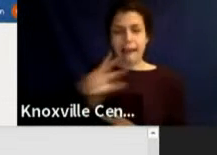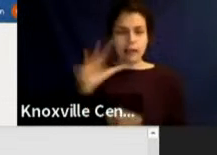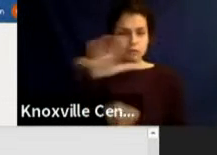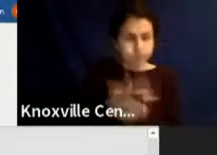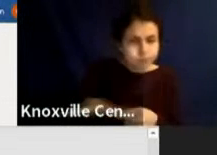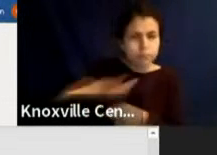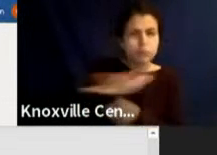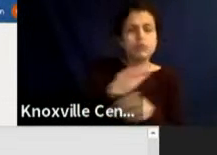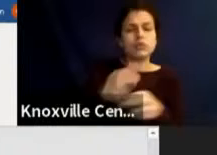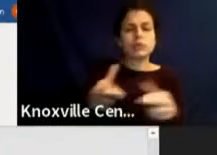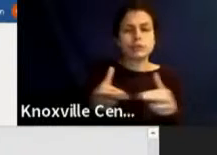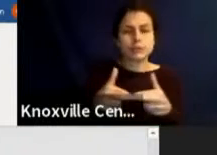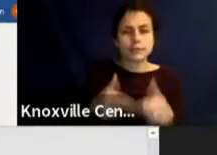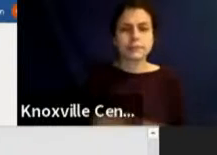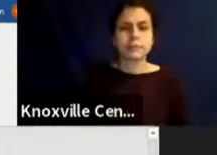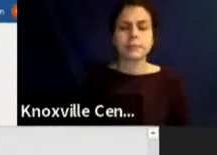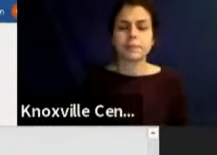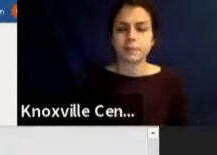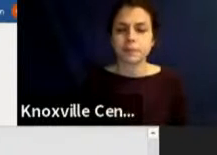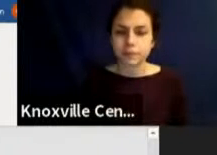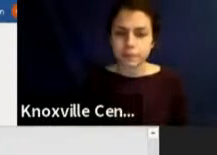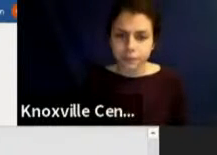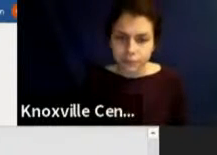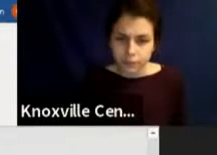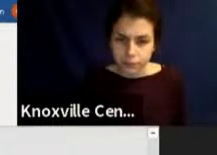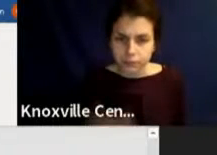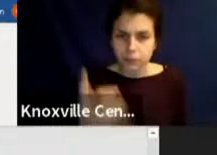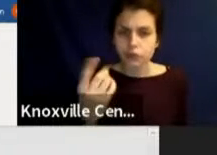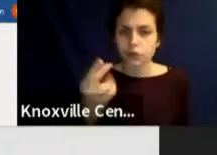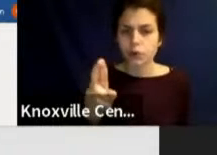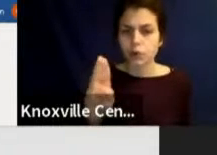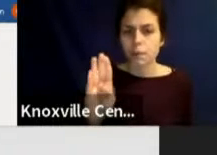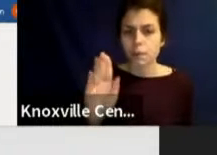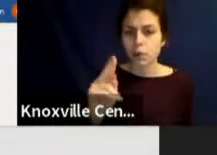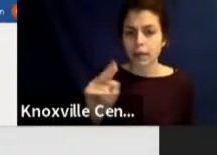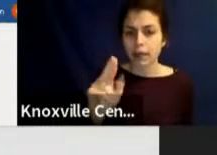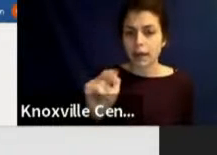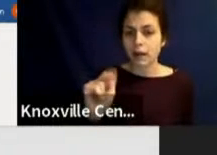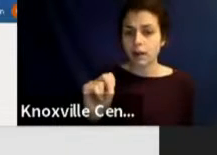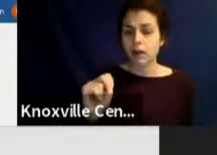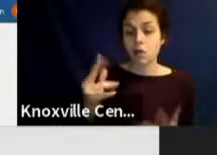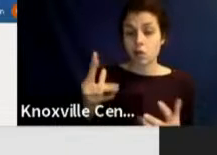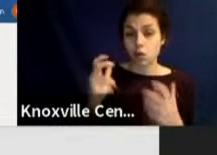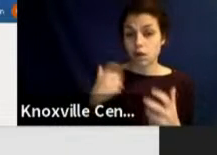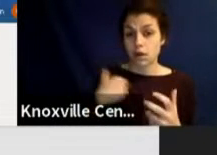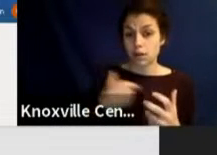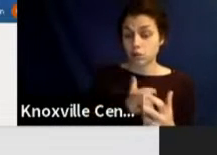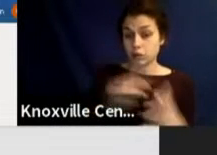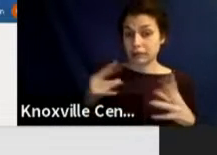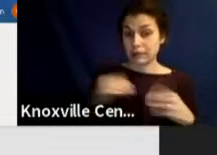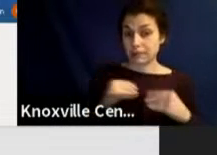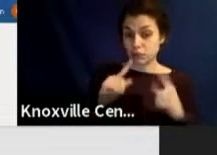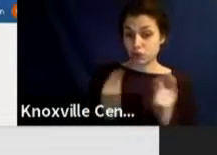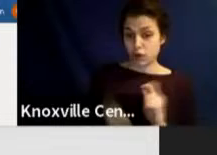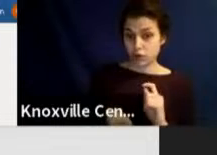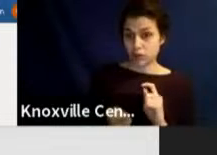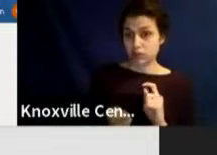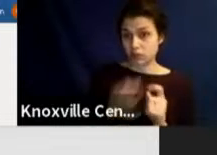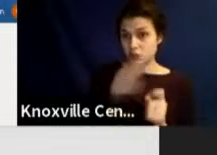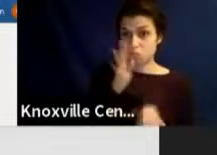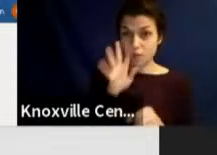Do you all want them to accept the changes so you can read it as we're going to vote on it?